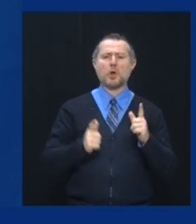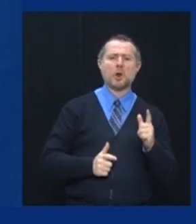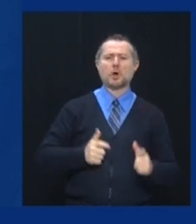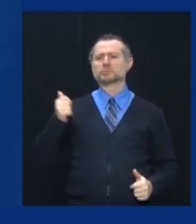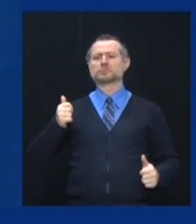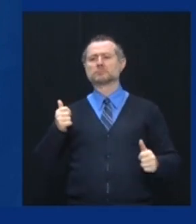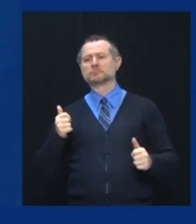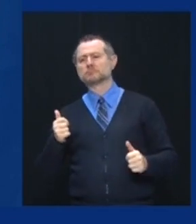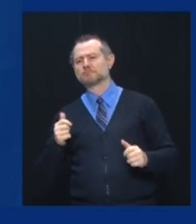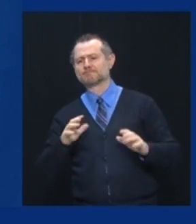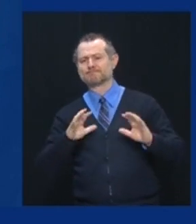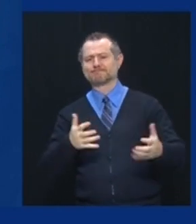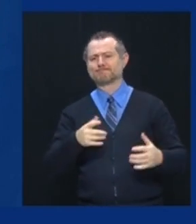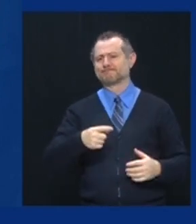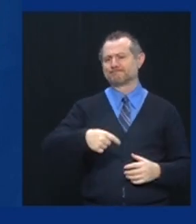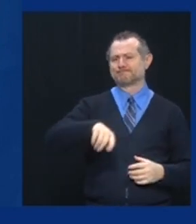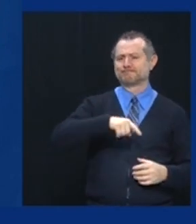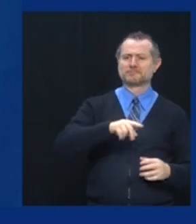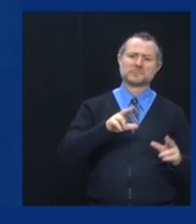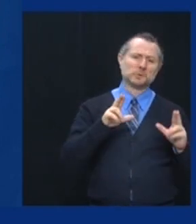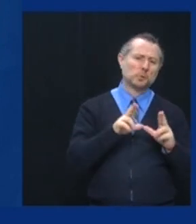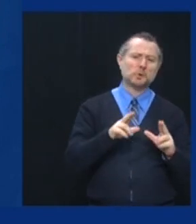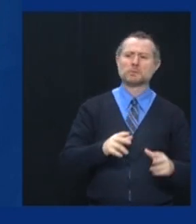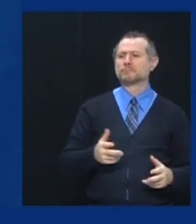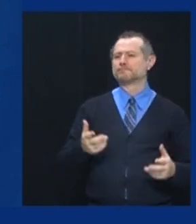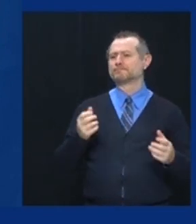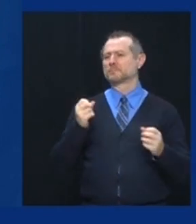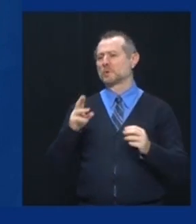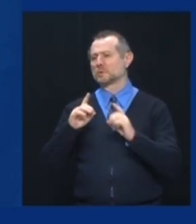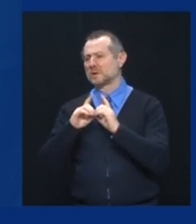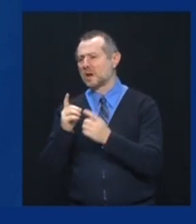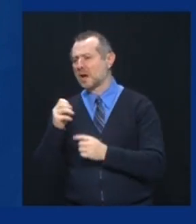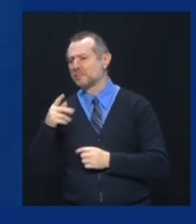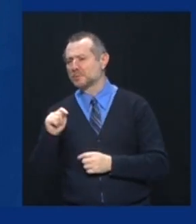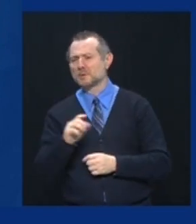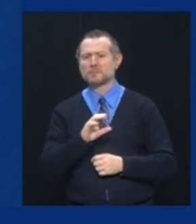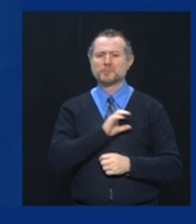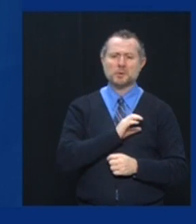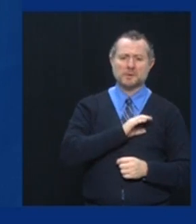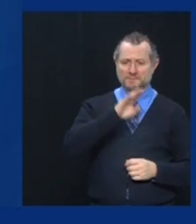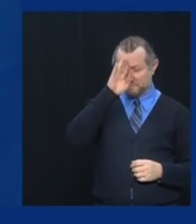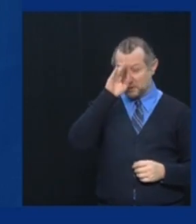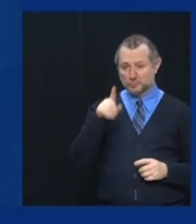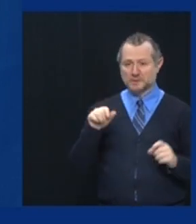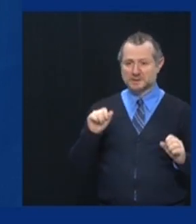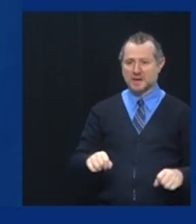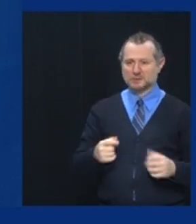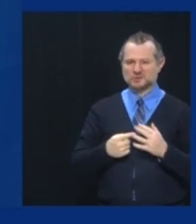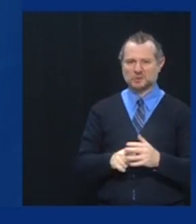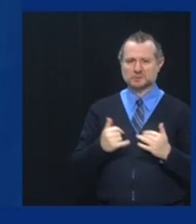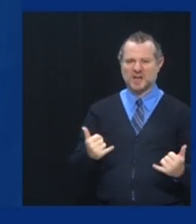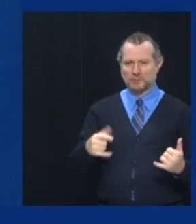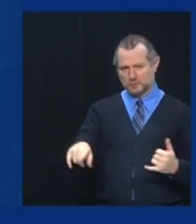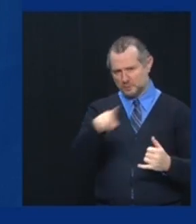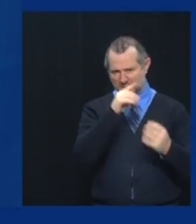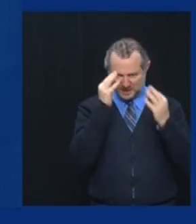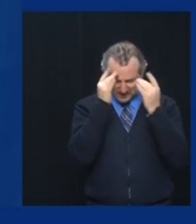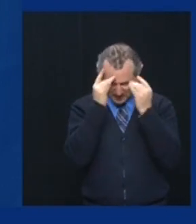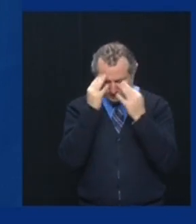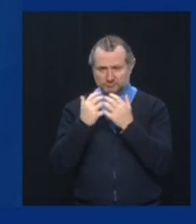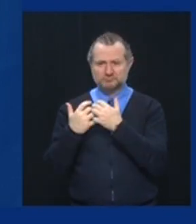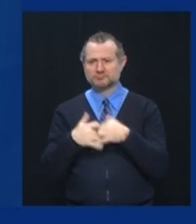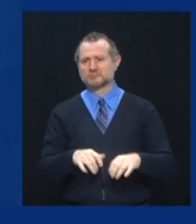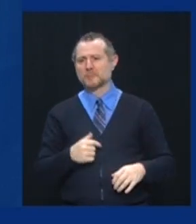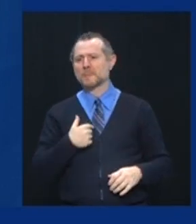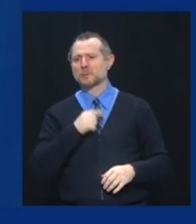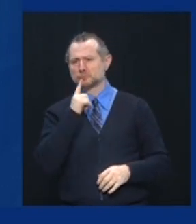workforces and those larger unions that can do this, I want you to start thinking about it now, and I would appreciate it, because it